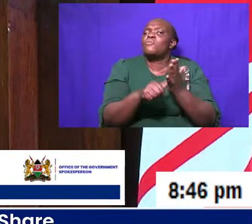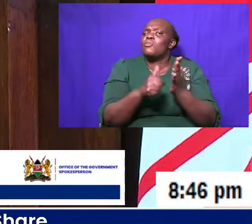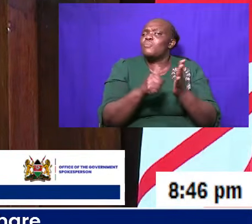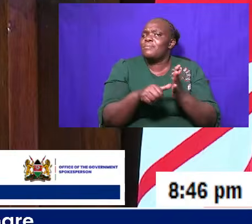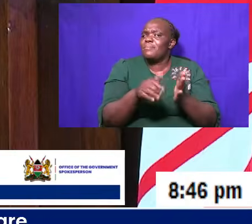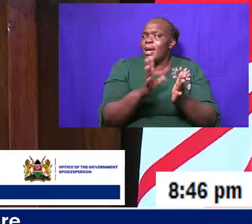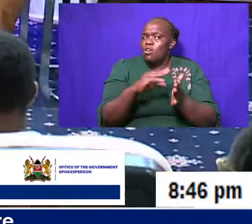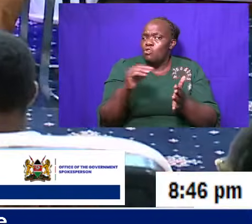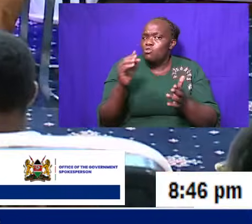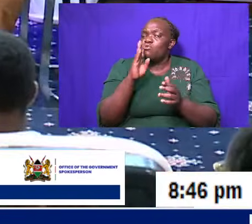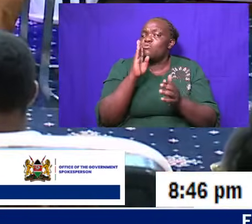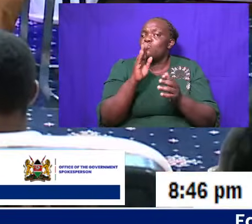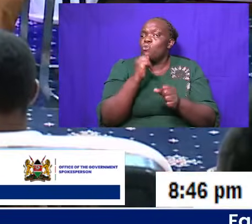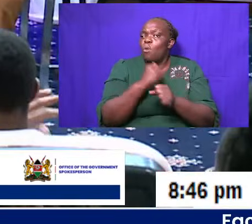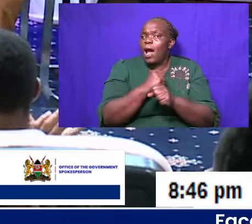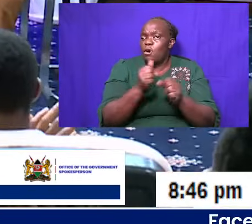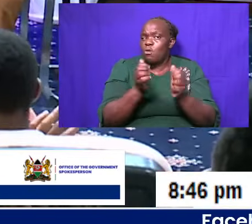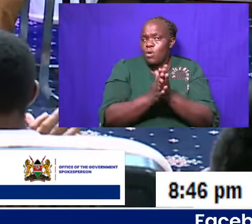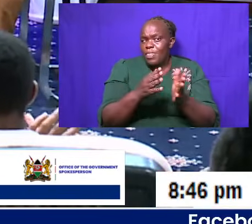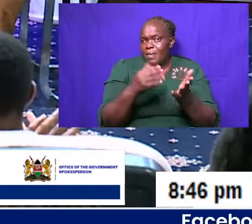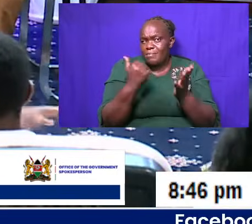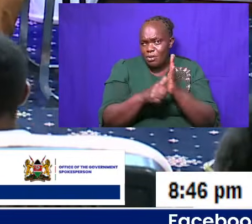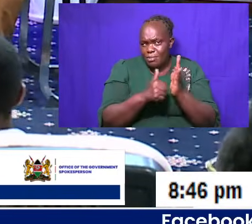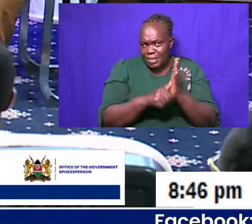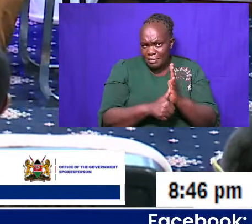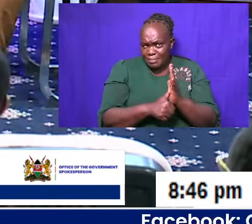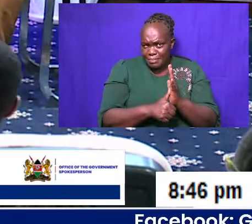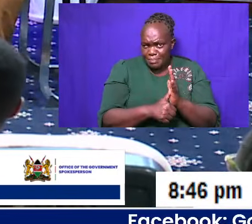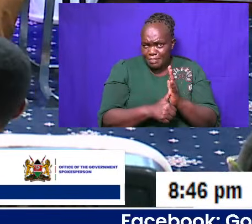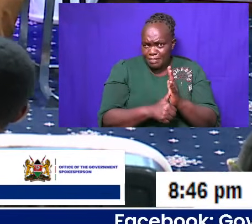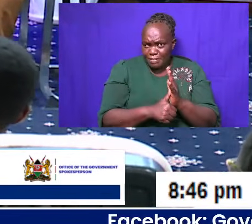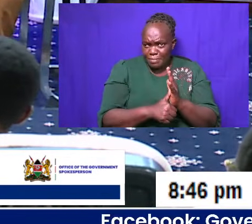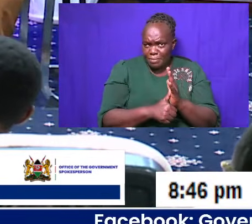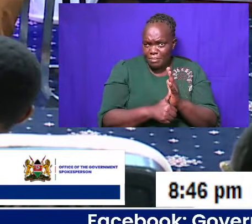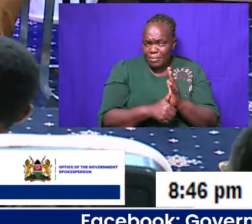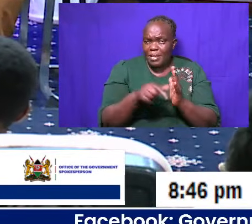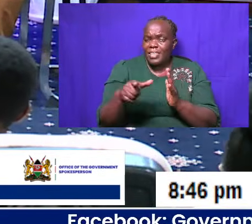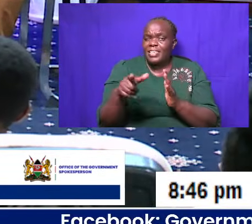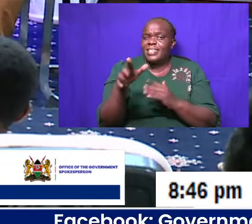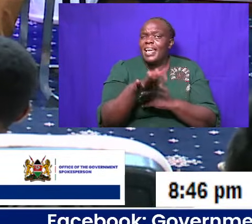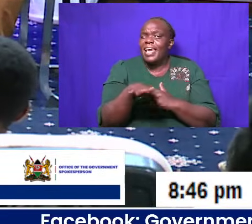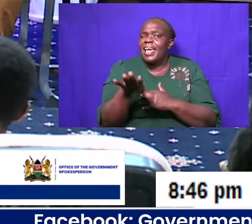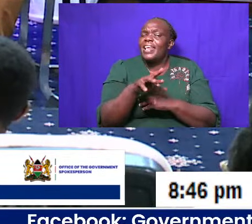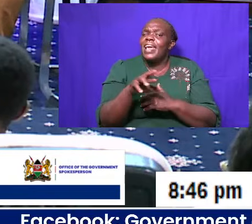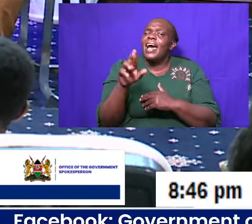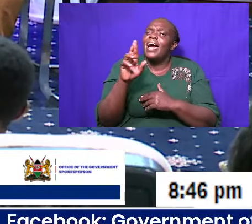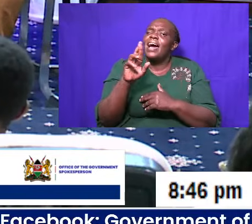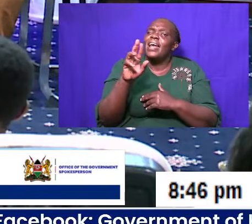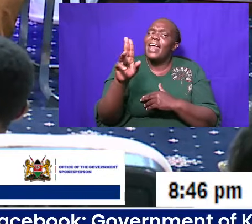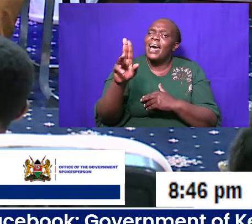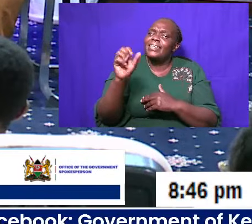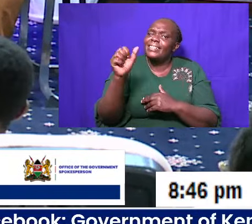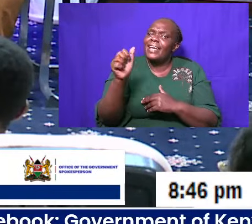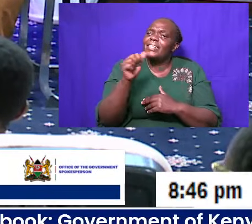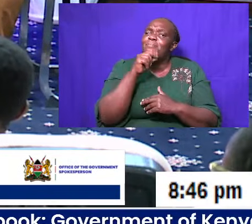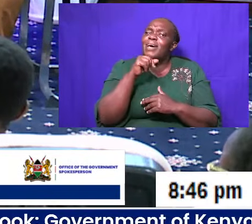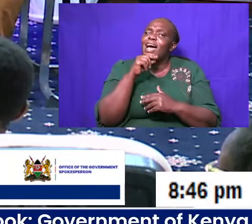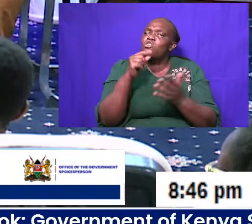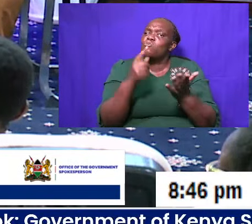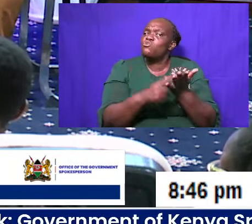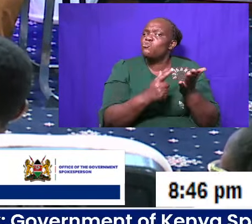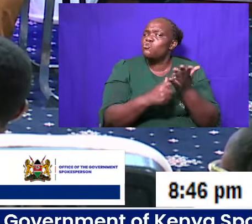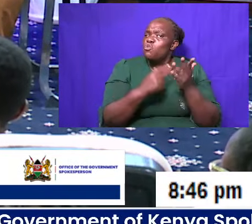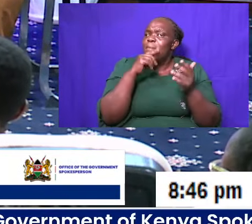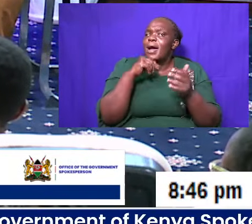going to deal with it head on. That issue of the Russian, of course, I've seen you made